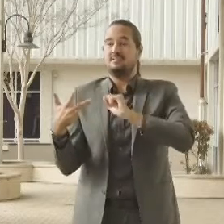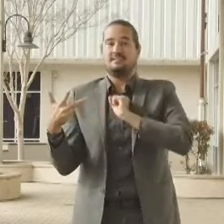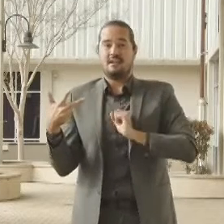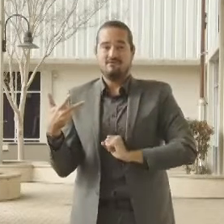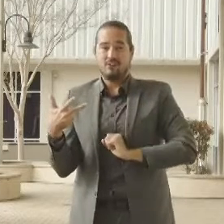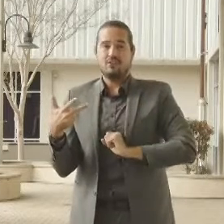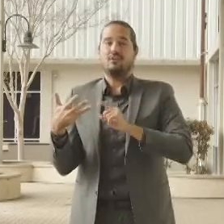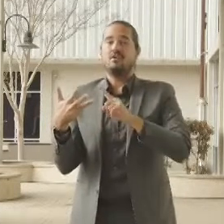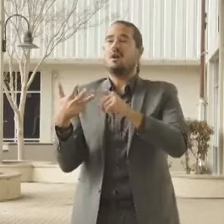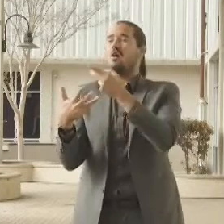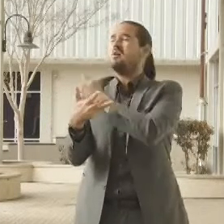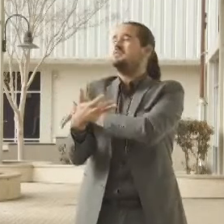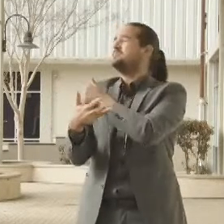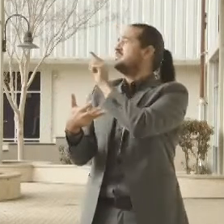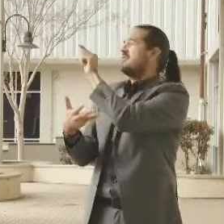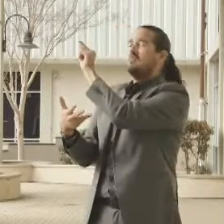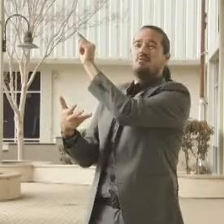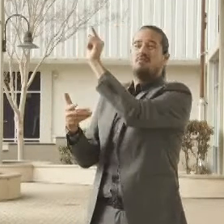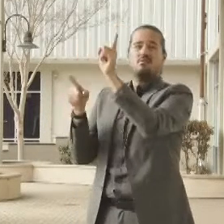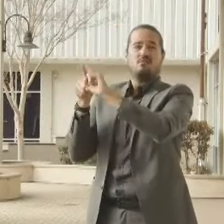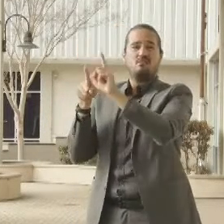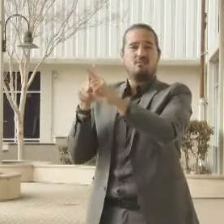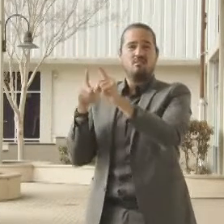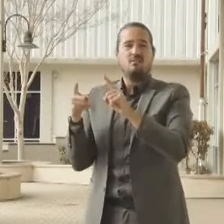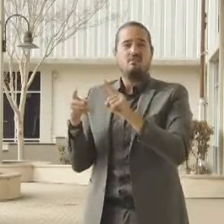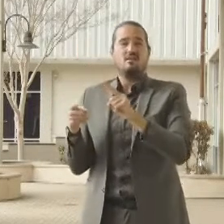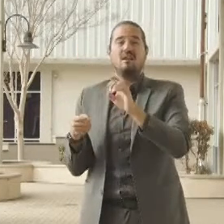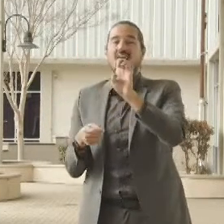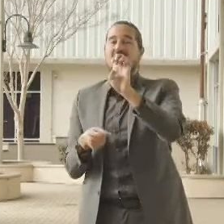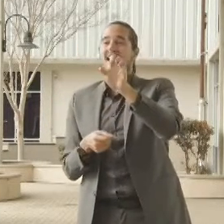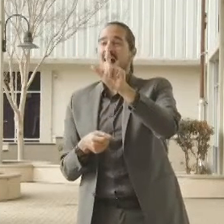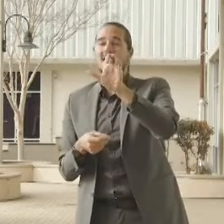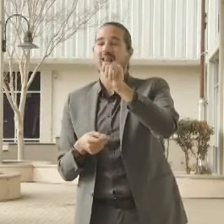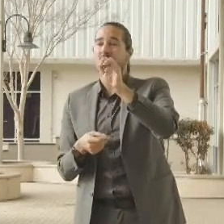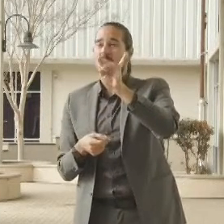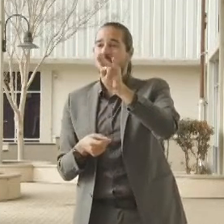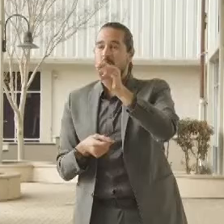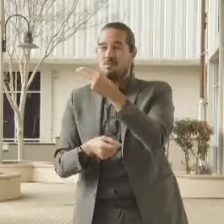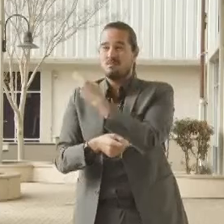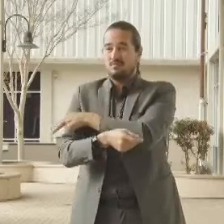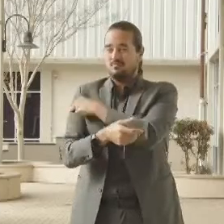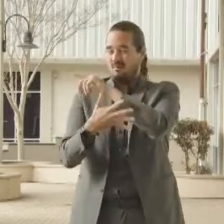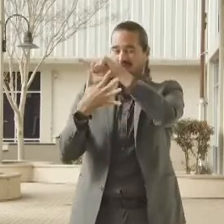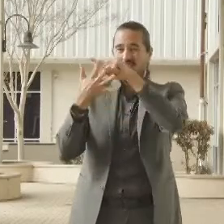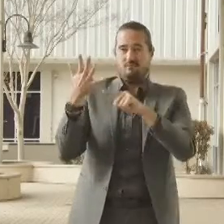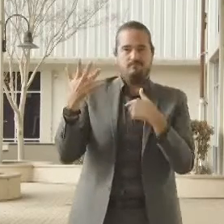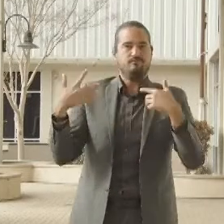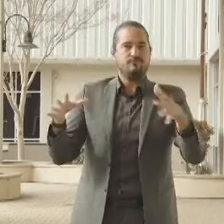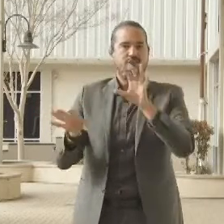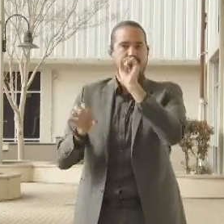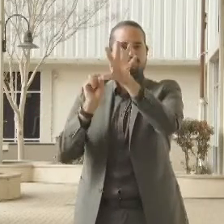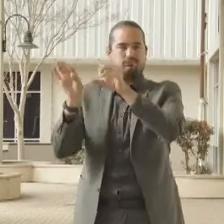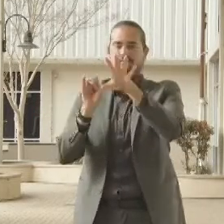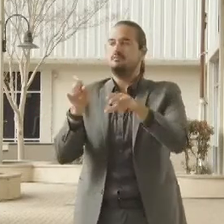hospitals, El Camino Hospital, so forth. NBC. Dr. Sarah.